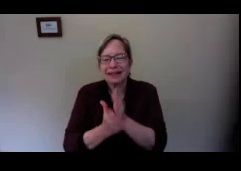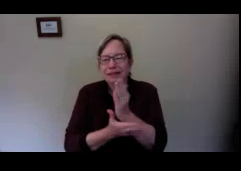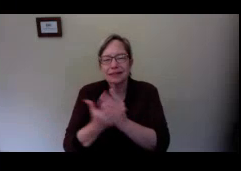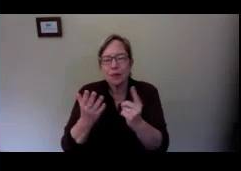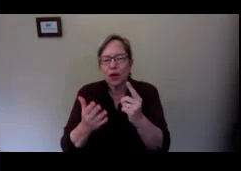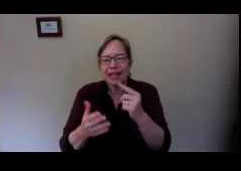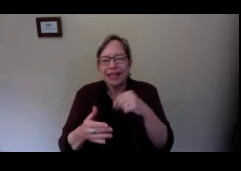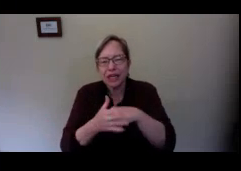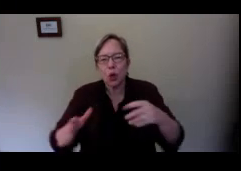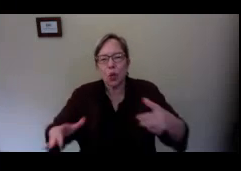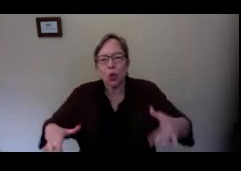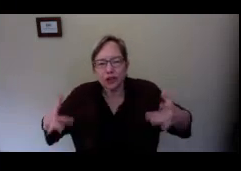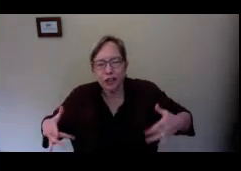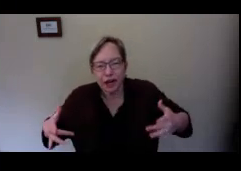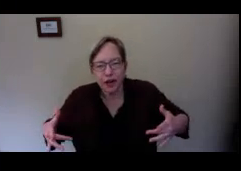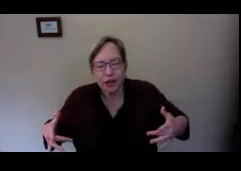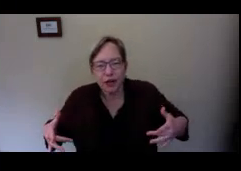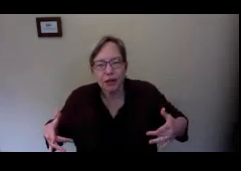who uses a wheelchair,